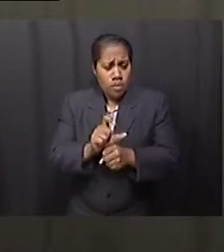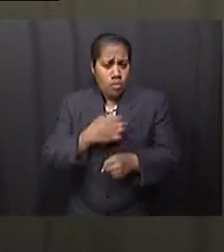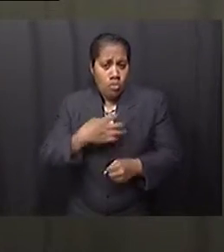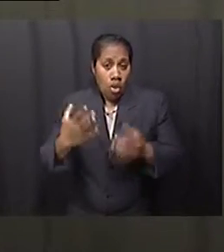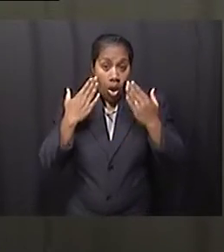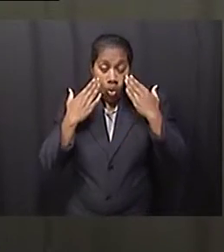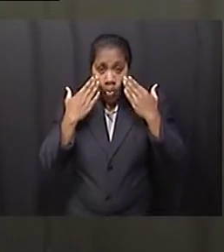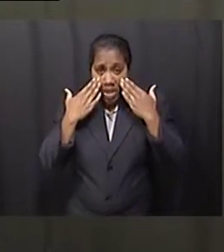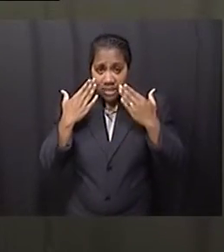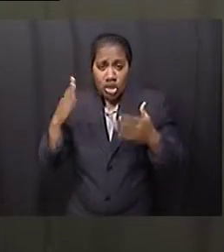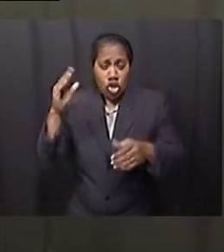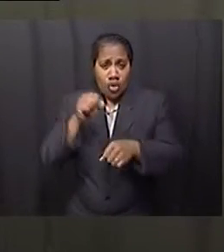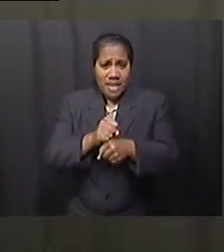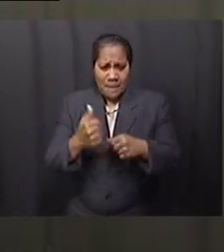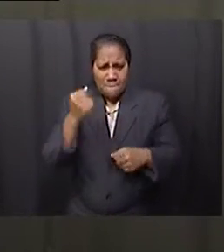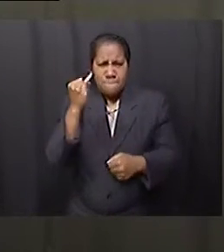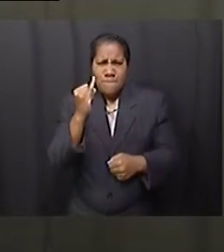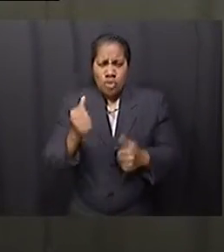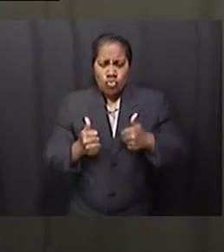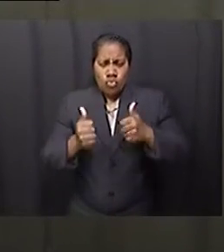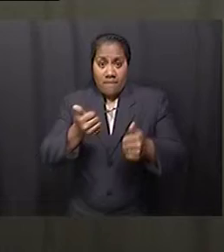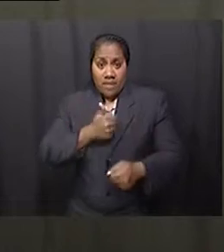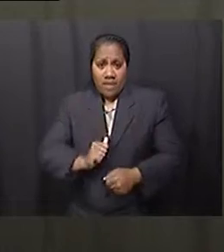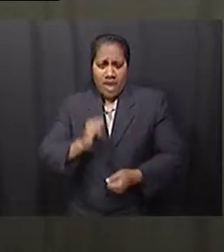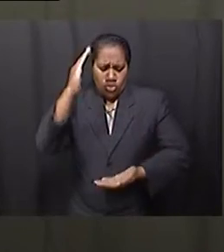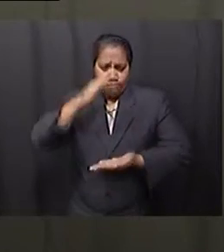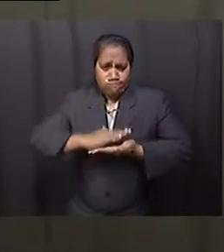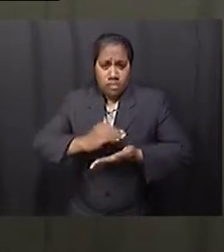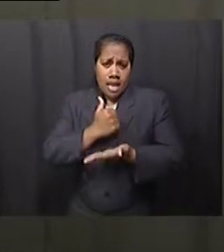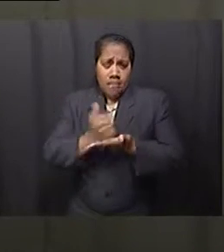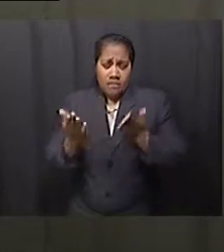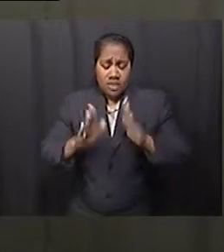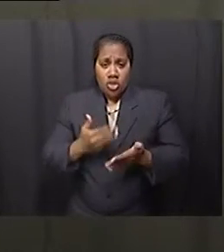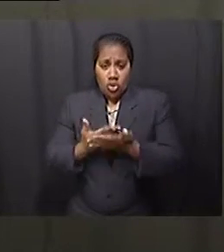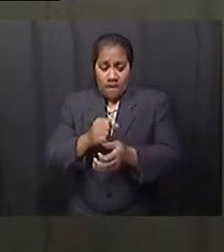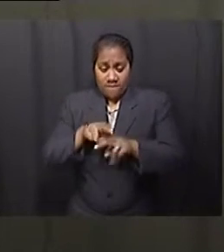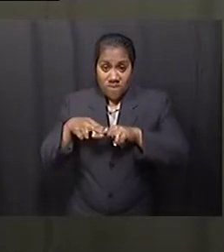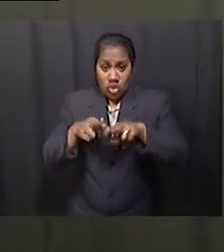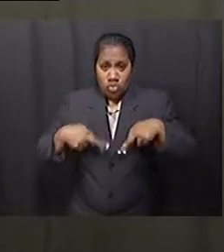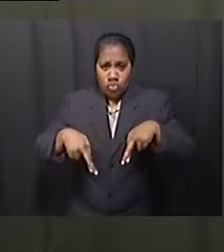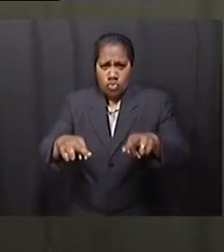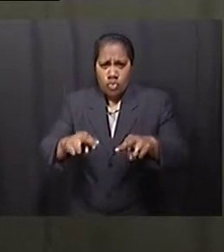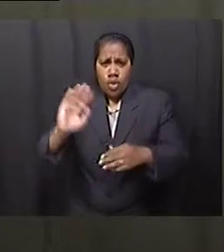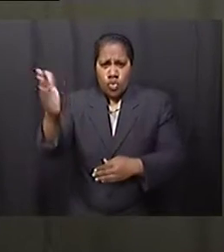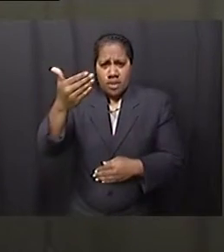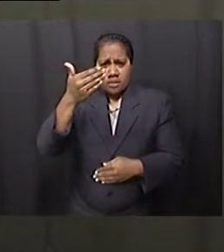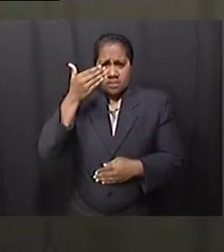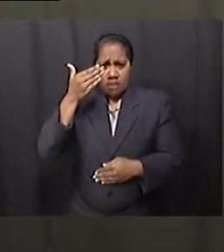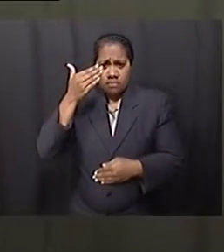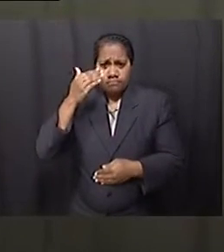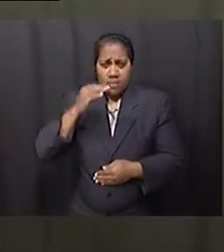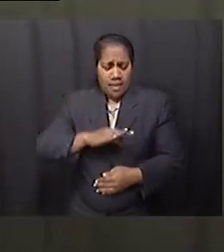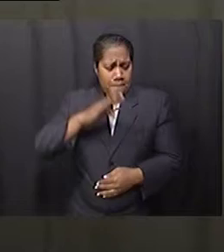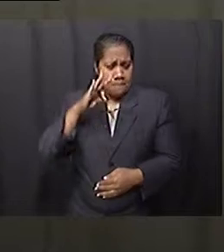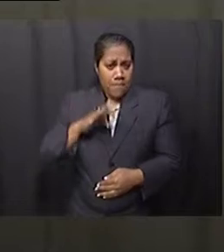need to creating more awareness in combating bad driving behavior and to reduce the number of deaths on our Fiji roads, the